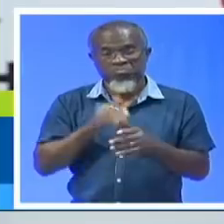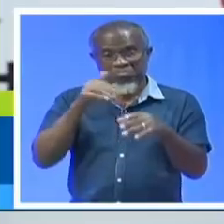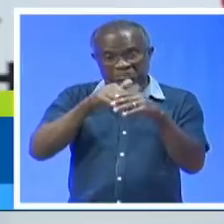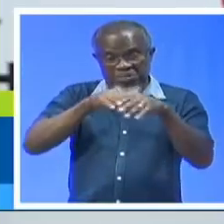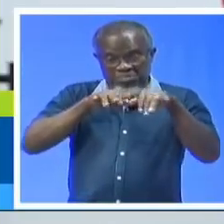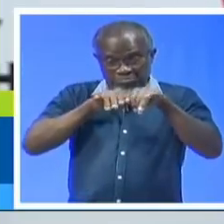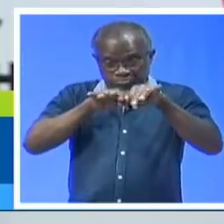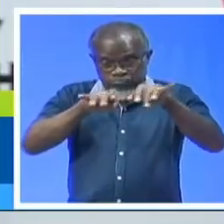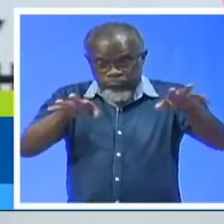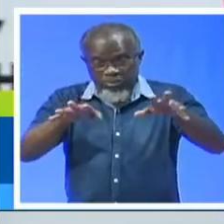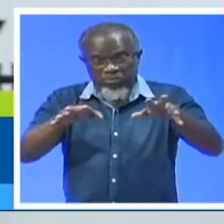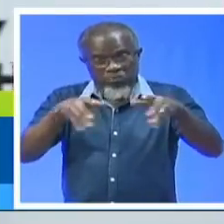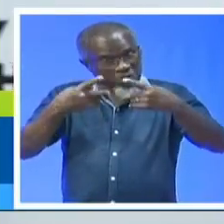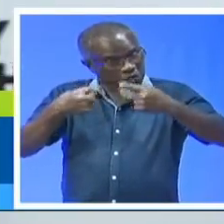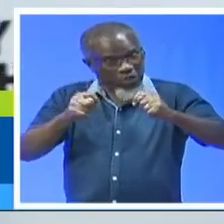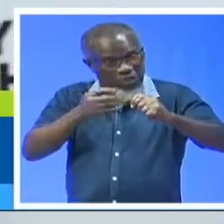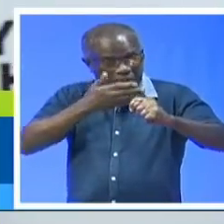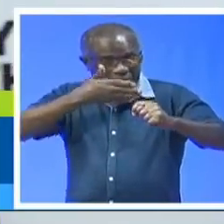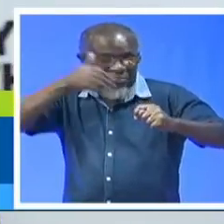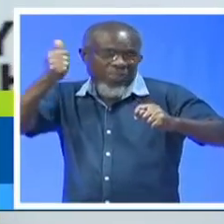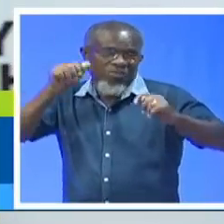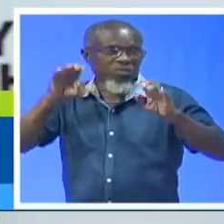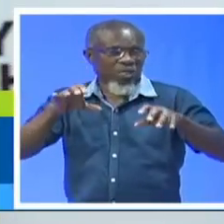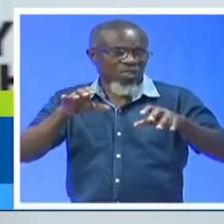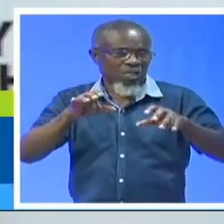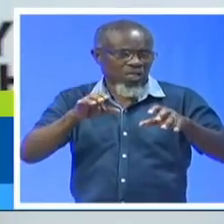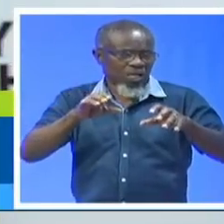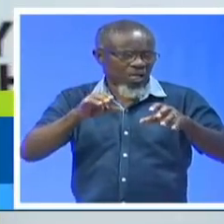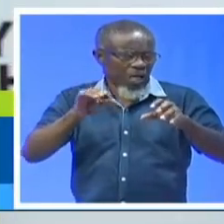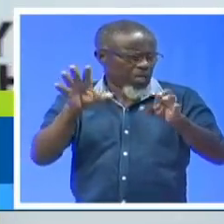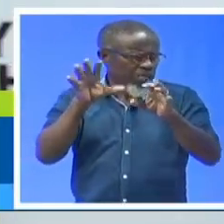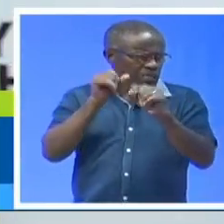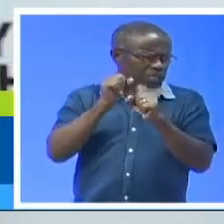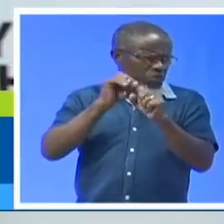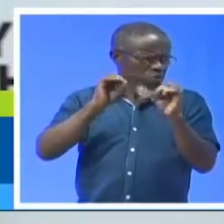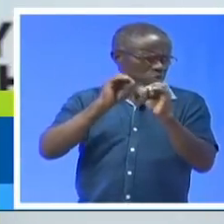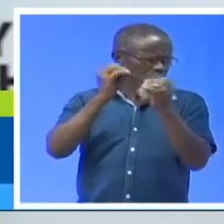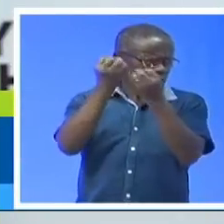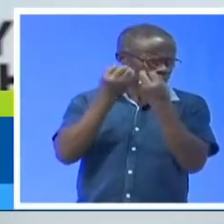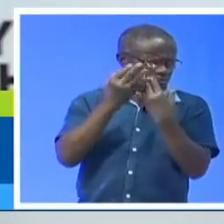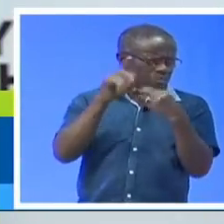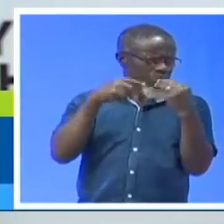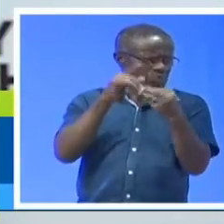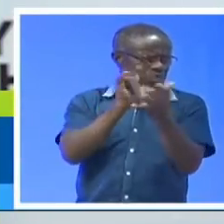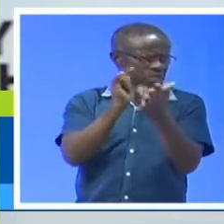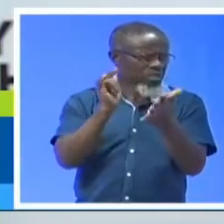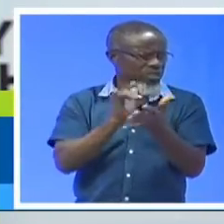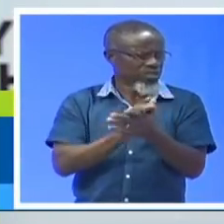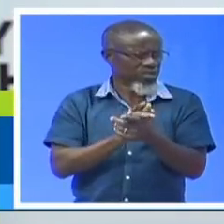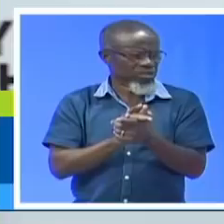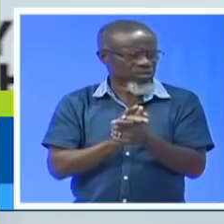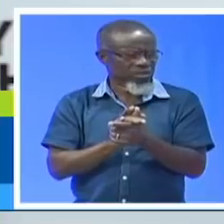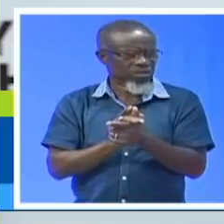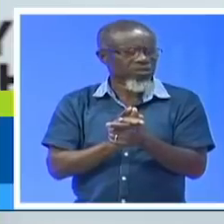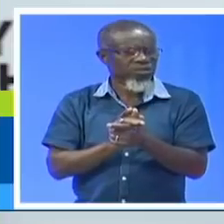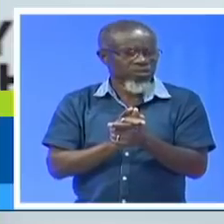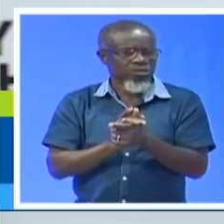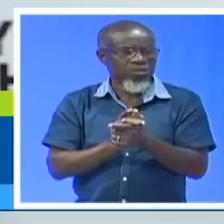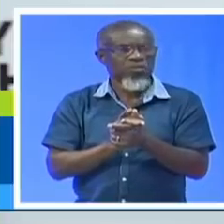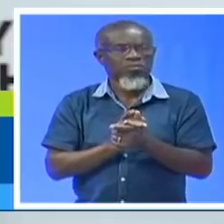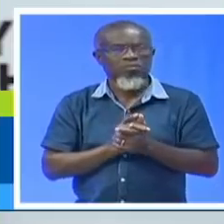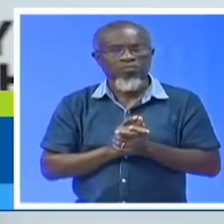can. I have no report, and I was with the CEO of Northwest Regional Health Authority this